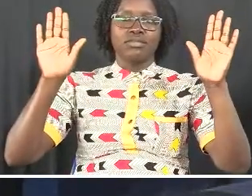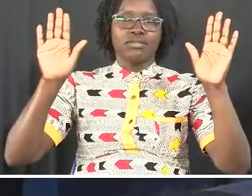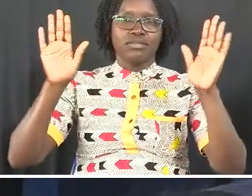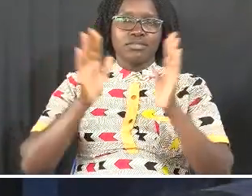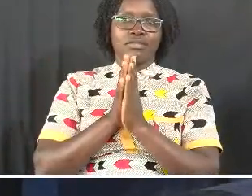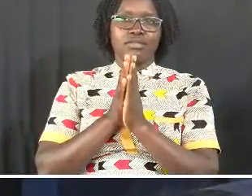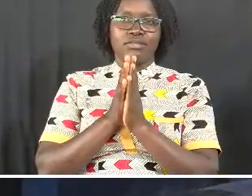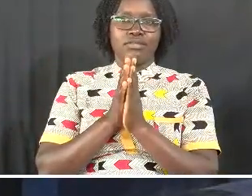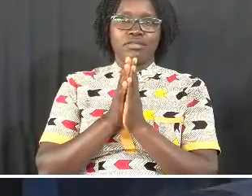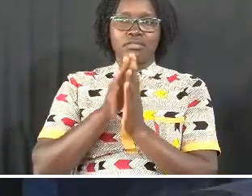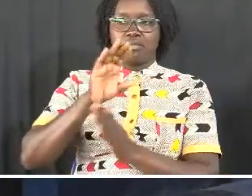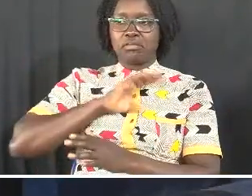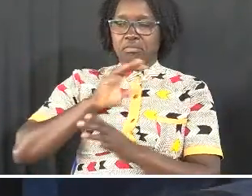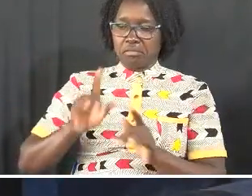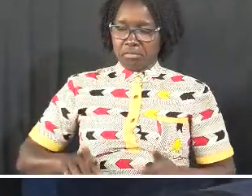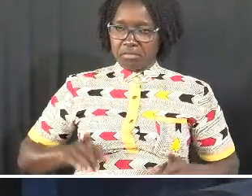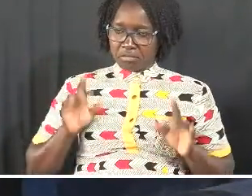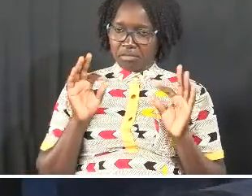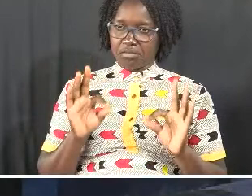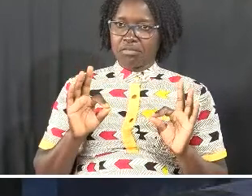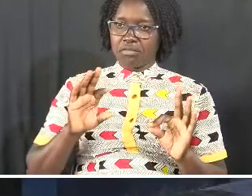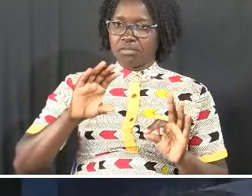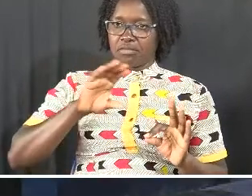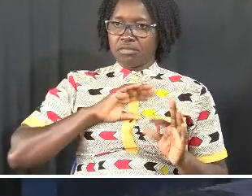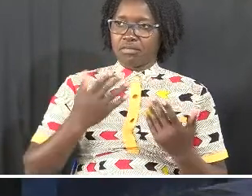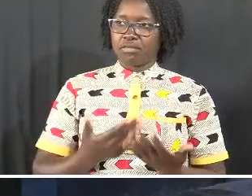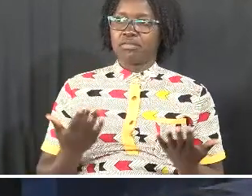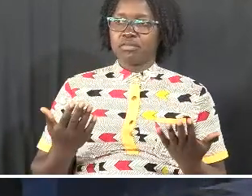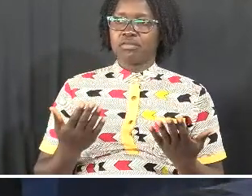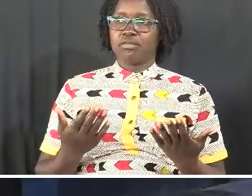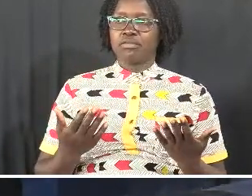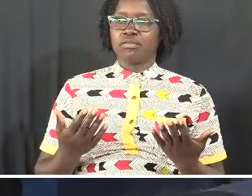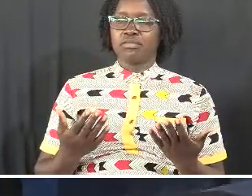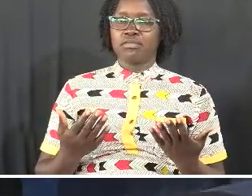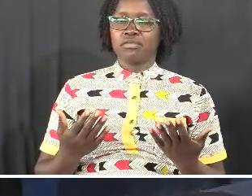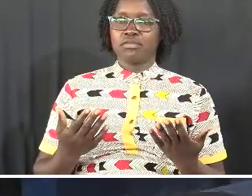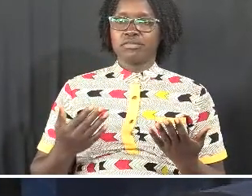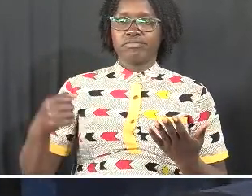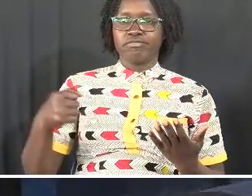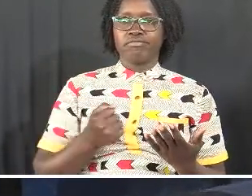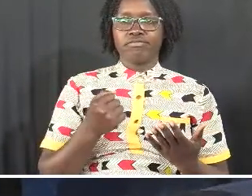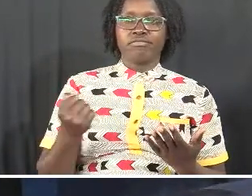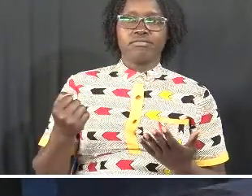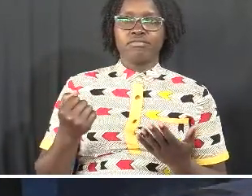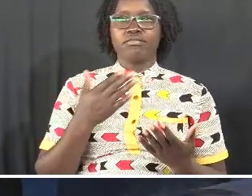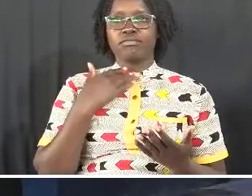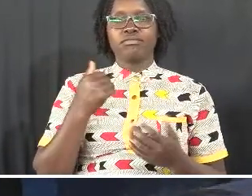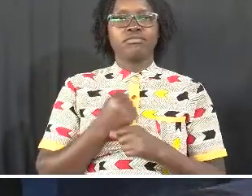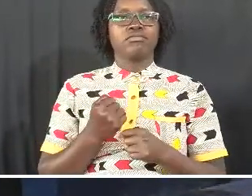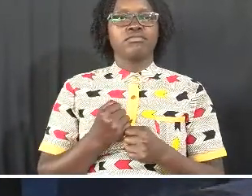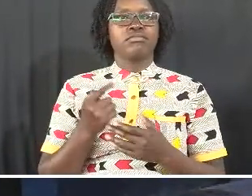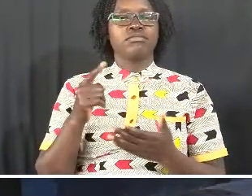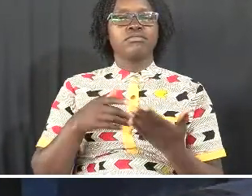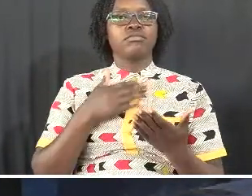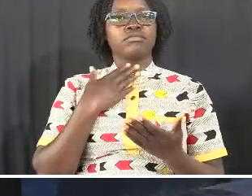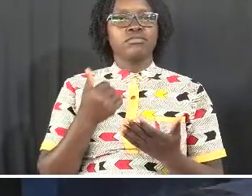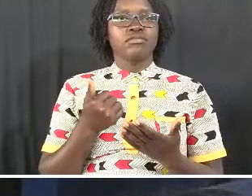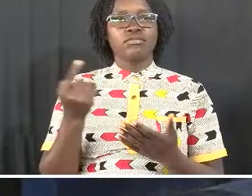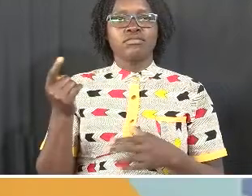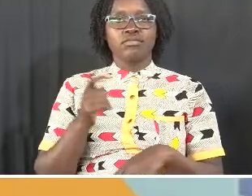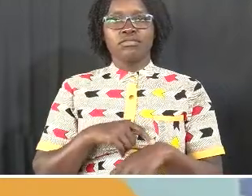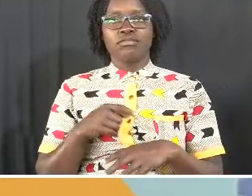They have their own lifestyle, their own things. They eat whatever they want to eat. One time we went